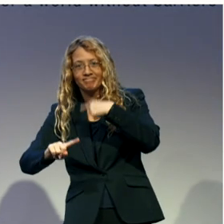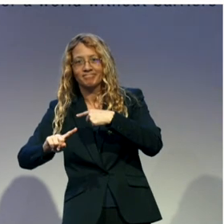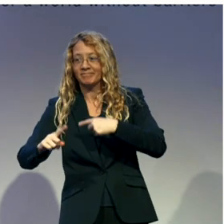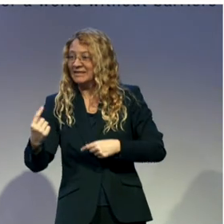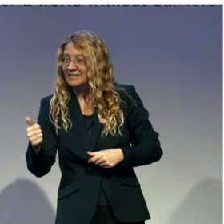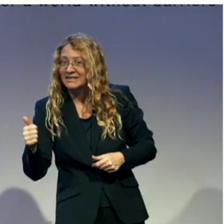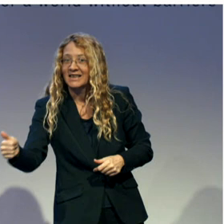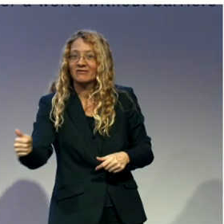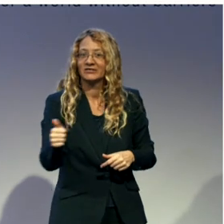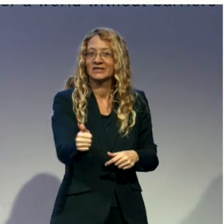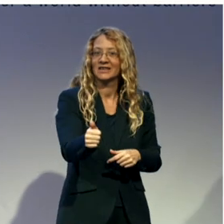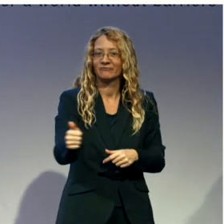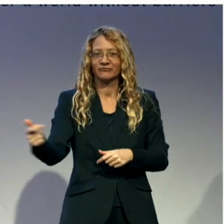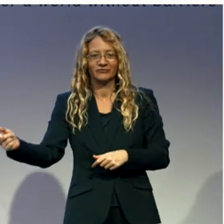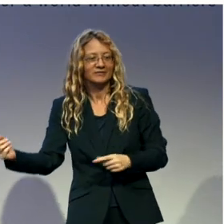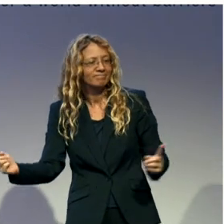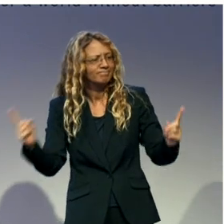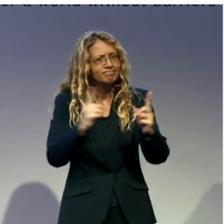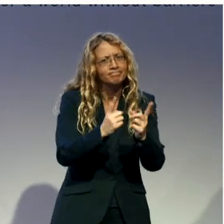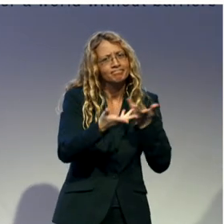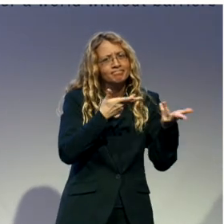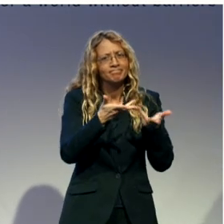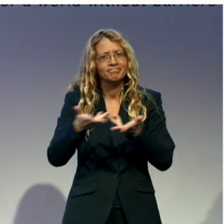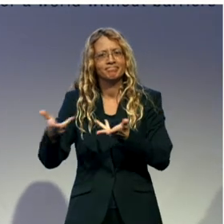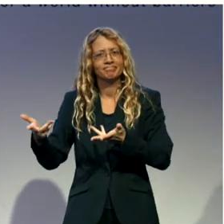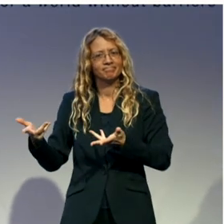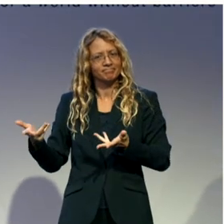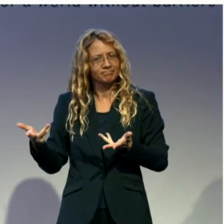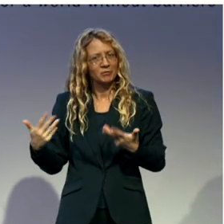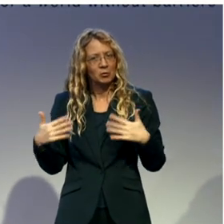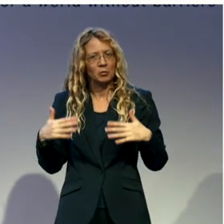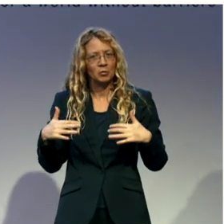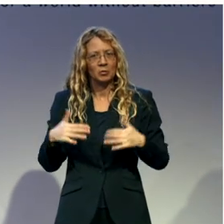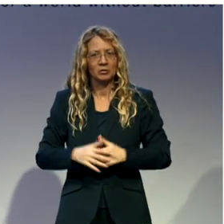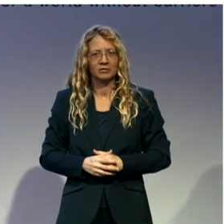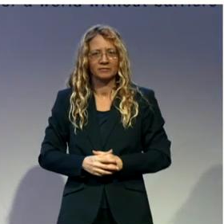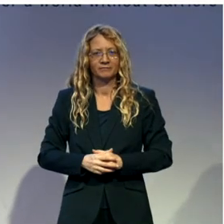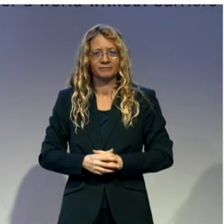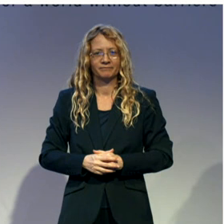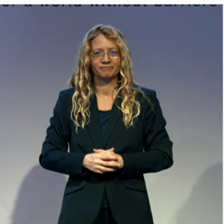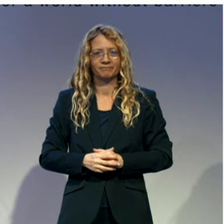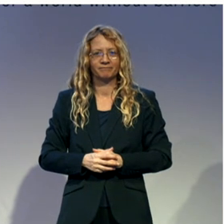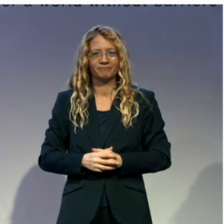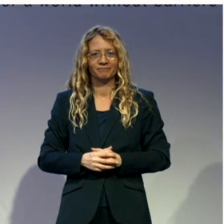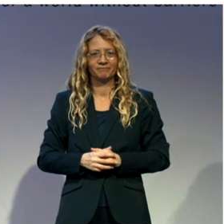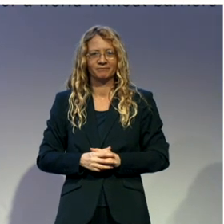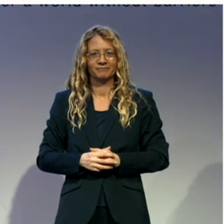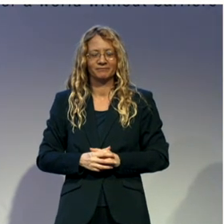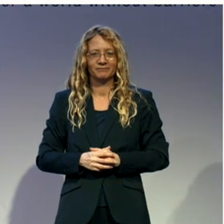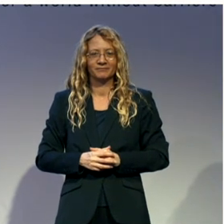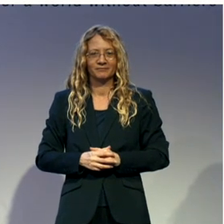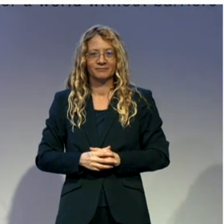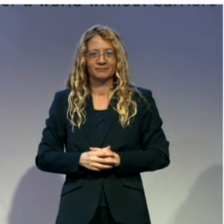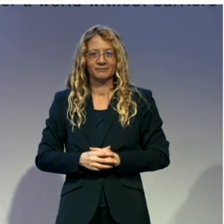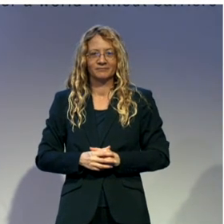thought success was like. And one of the women that I spoke to told me that it was really powerful. You know, she'd always